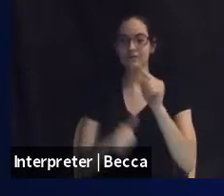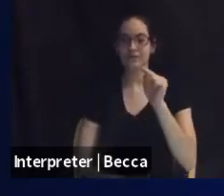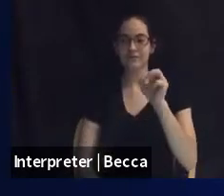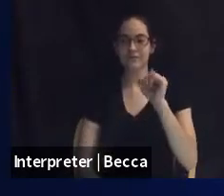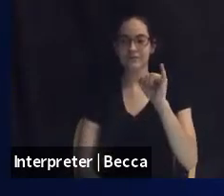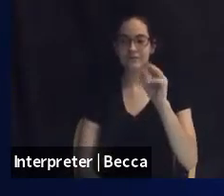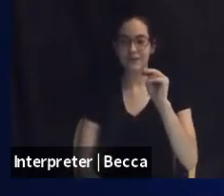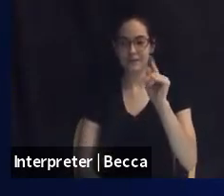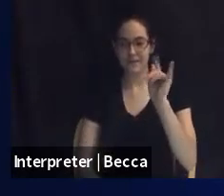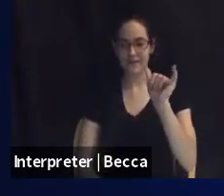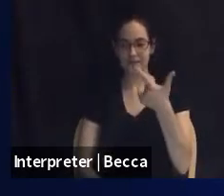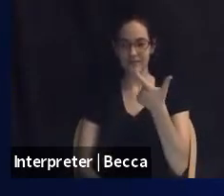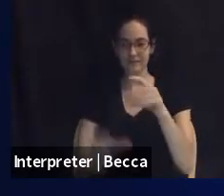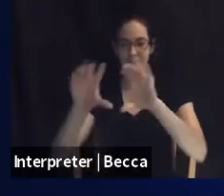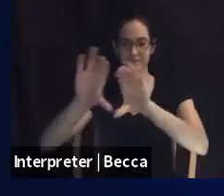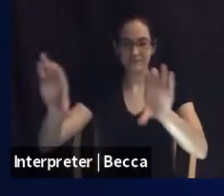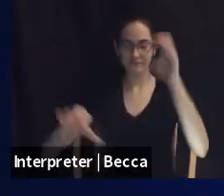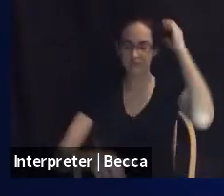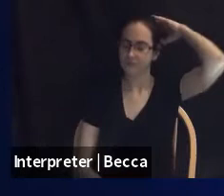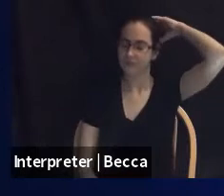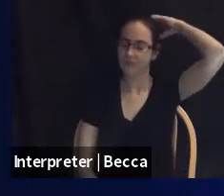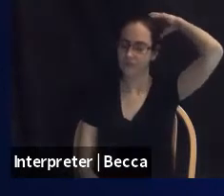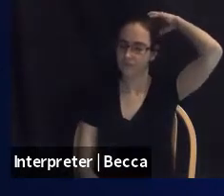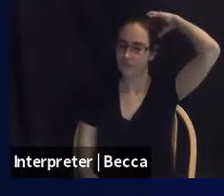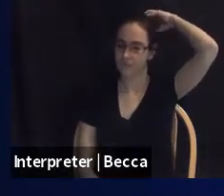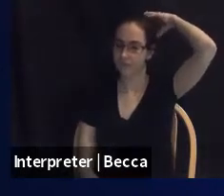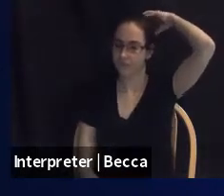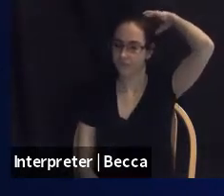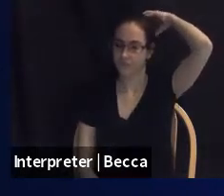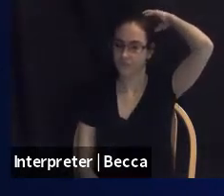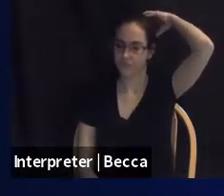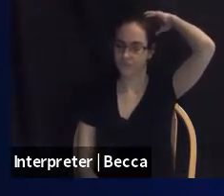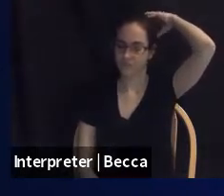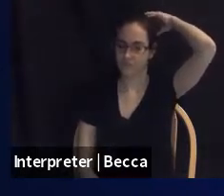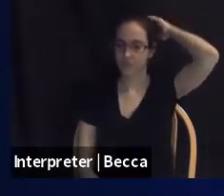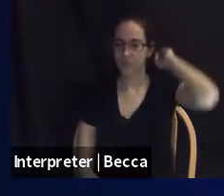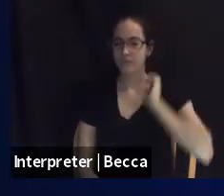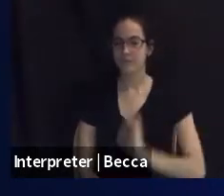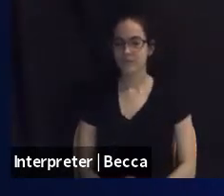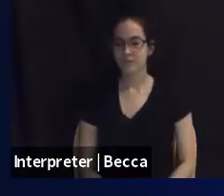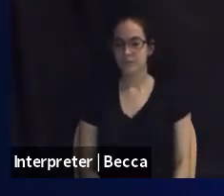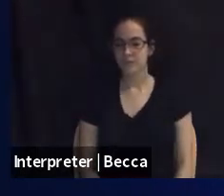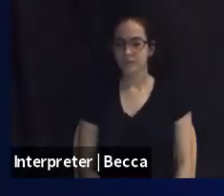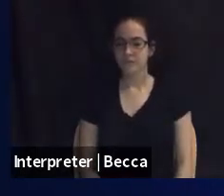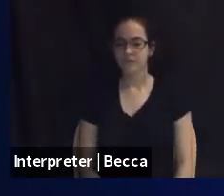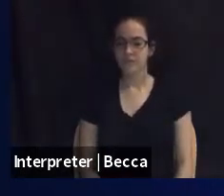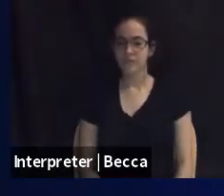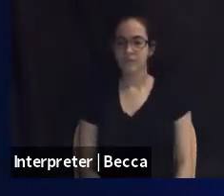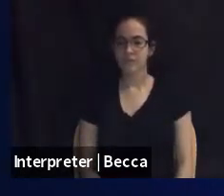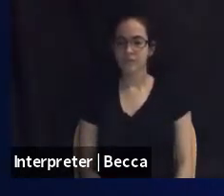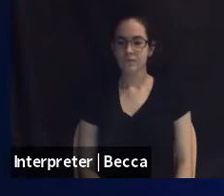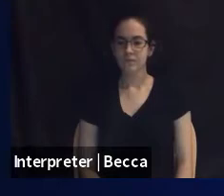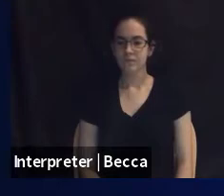until I get there, focus on reading the scriptures to the church and encouraging the believers and teaching them. So